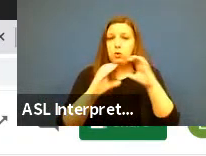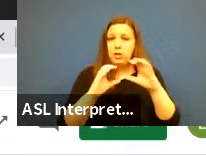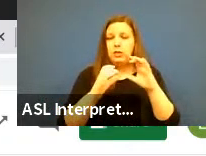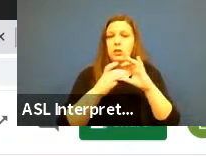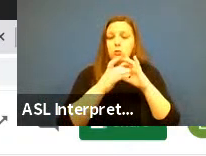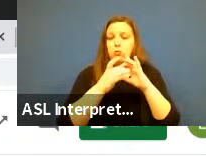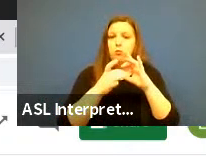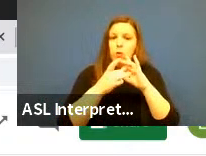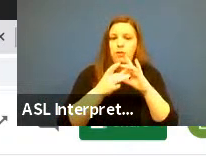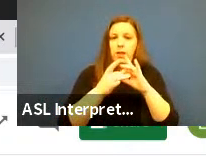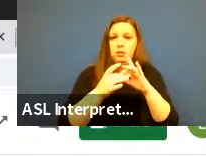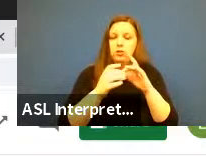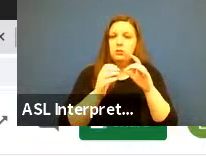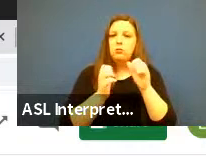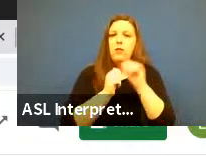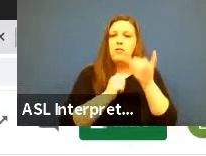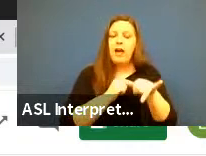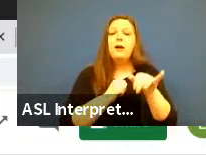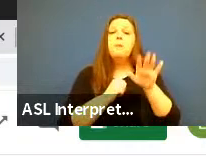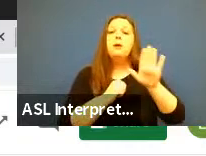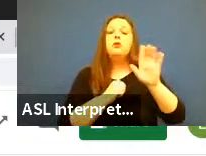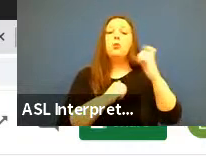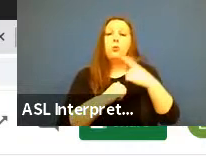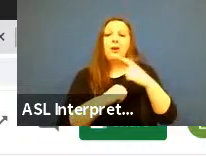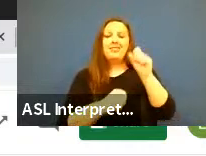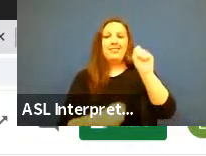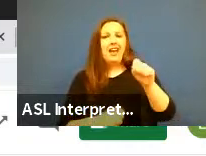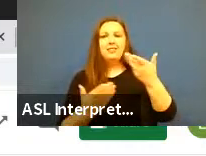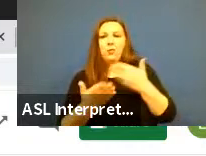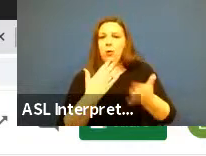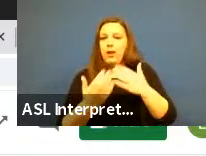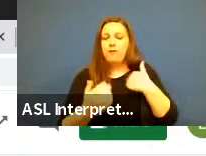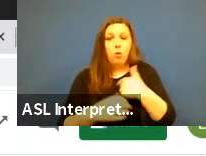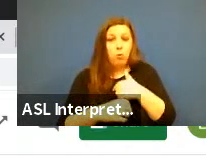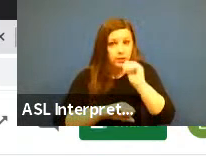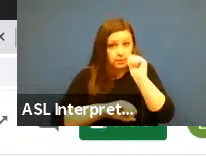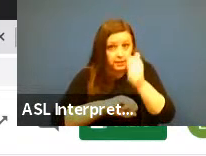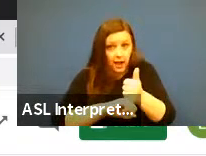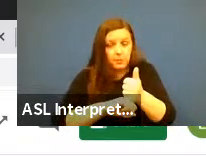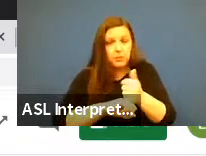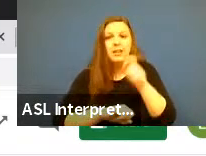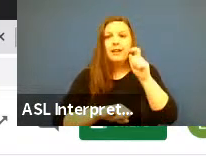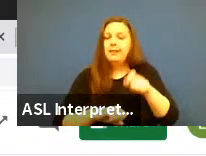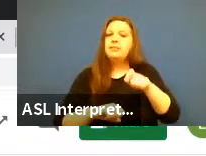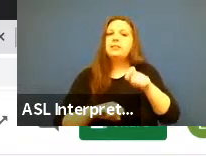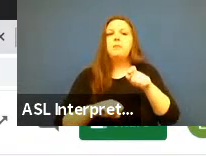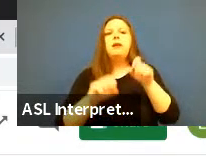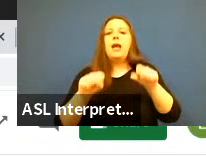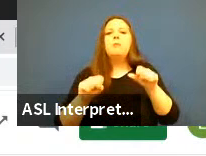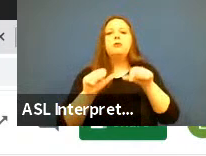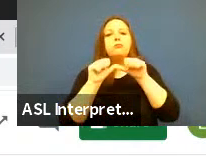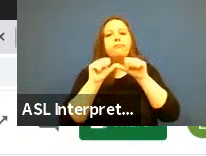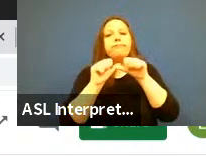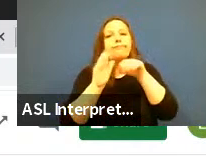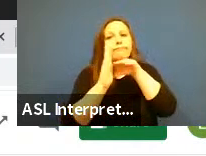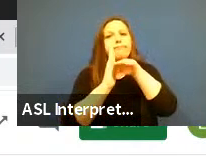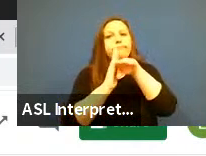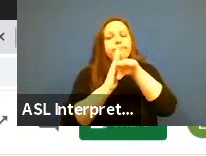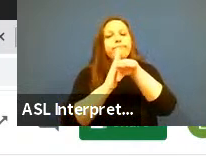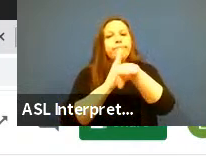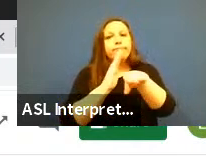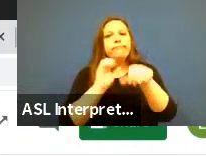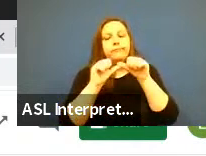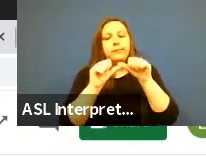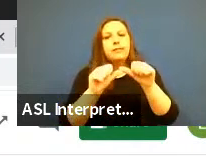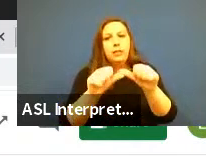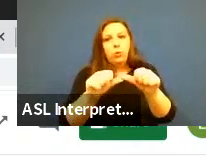But to your question, yes, whatever we establish needs to be sustainable. It needs to be ongoing so that we're not just gathering